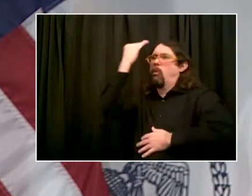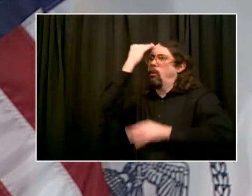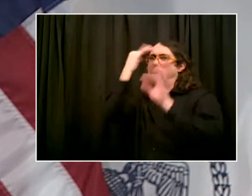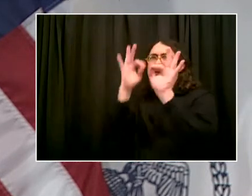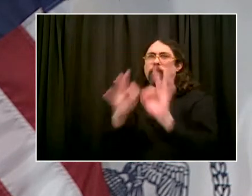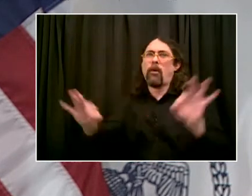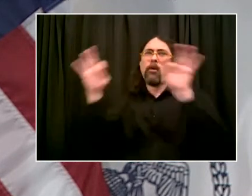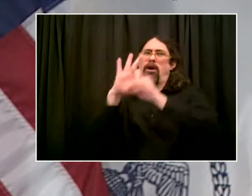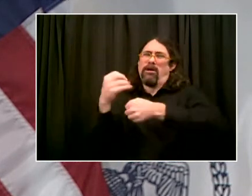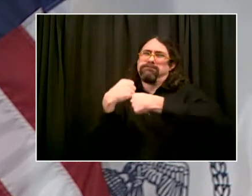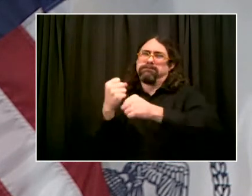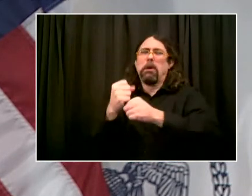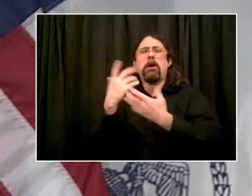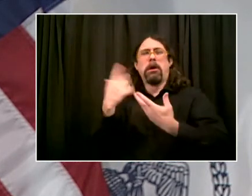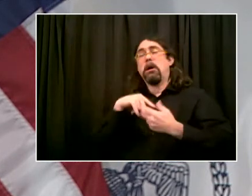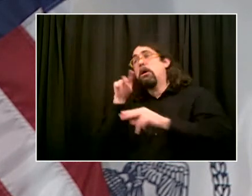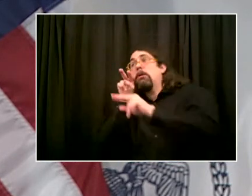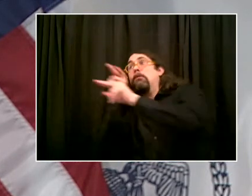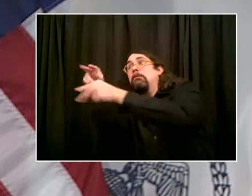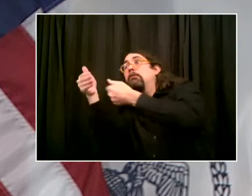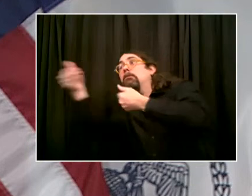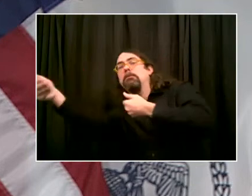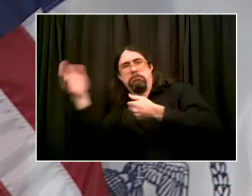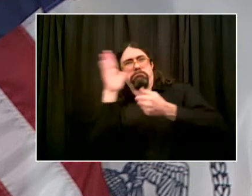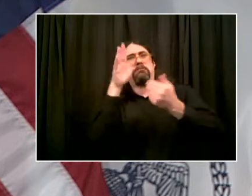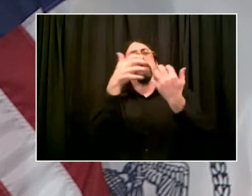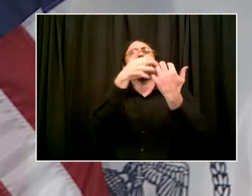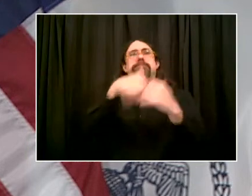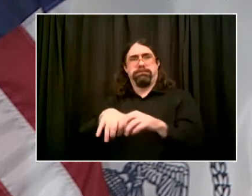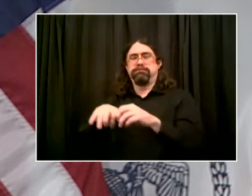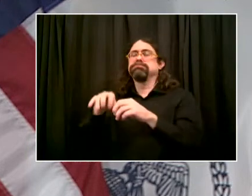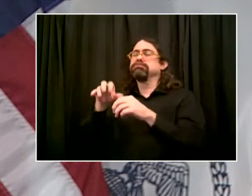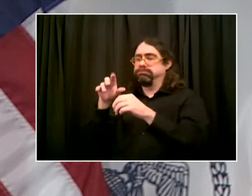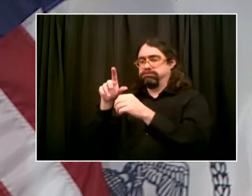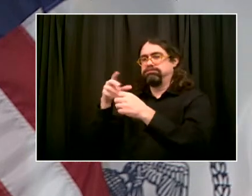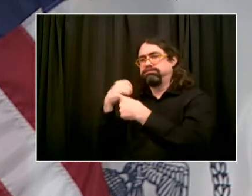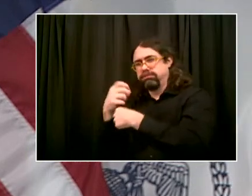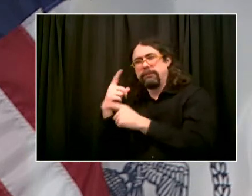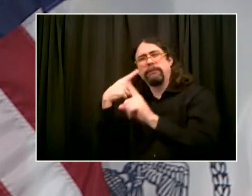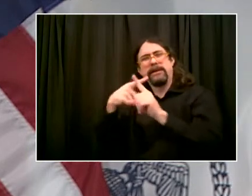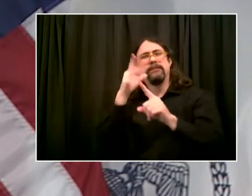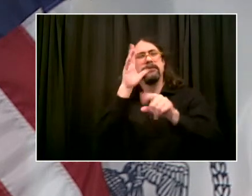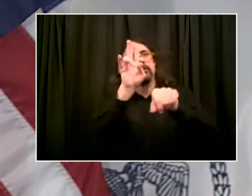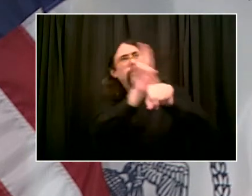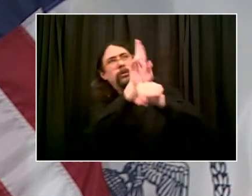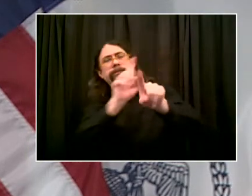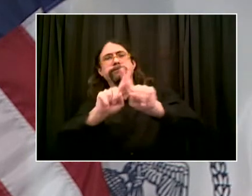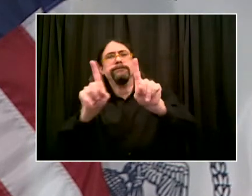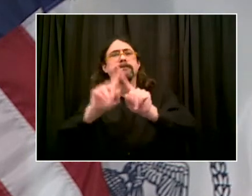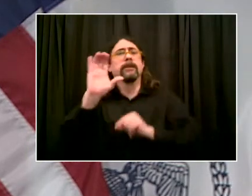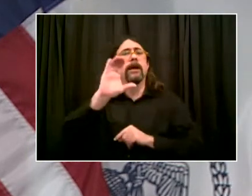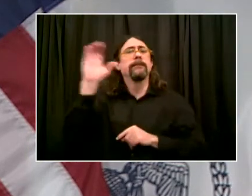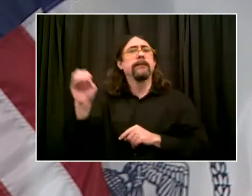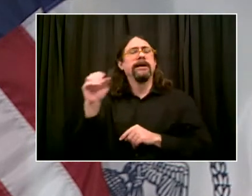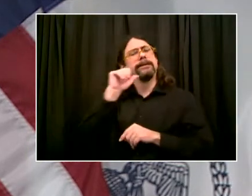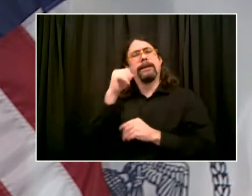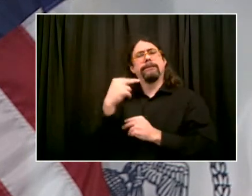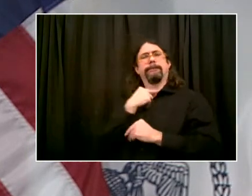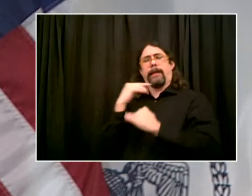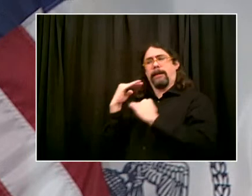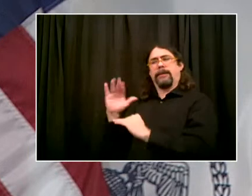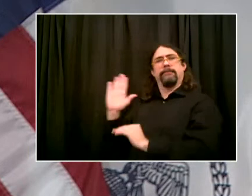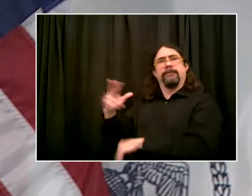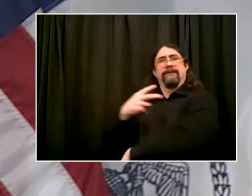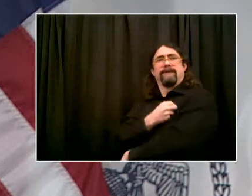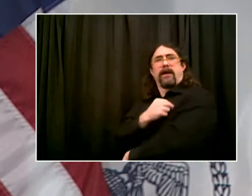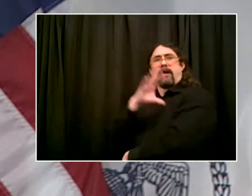to do it. All those pharmaceutical companies, all those biotech companies who could be part of producing vaccine. Shouldn't just be Moderna, shouldn't just